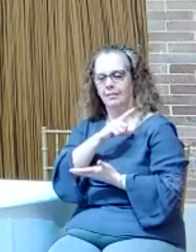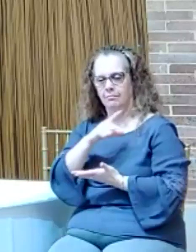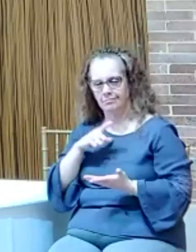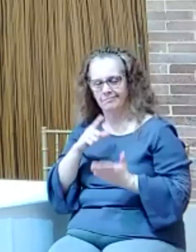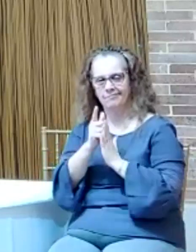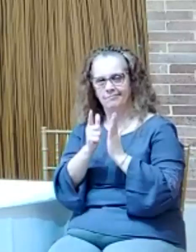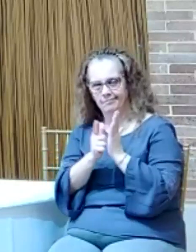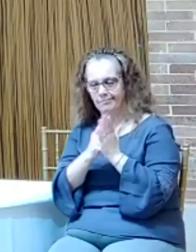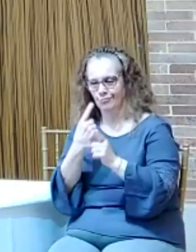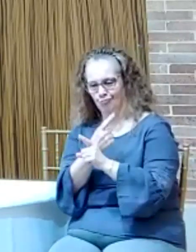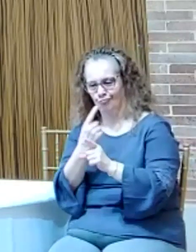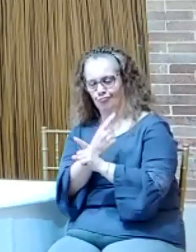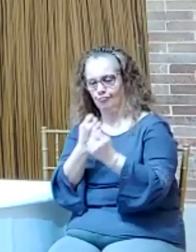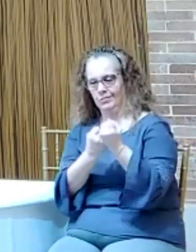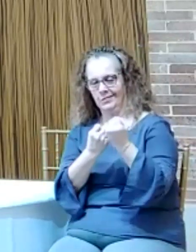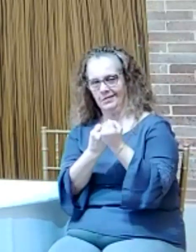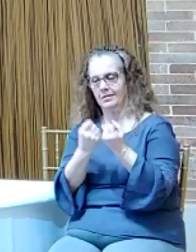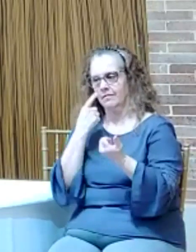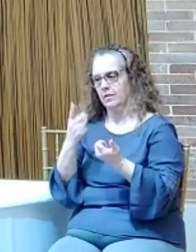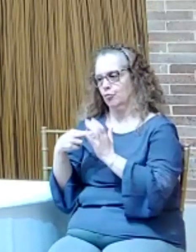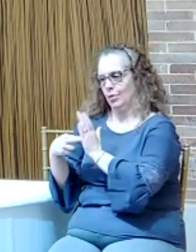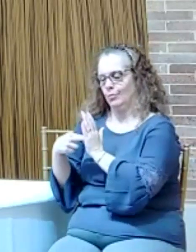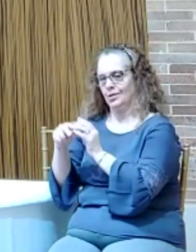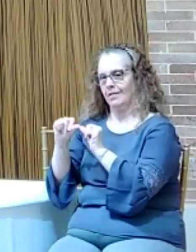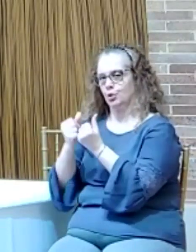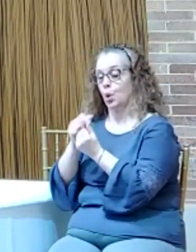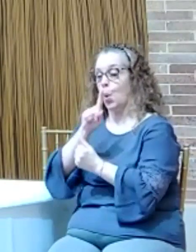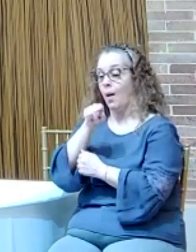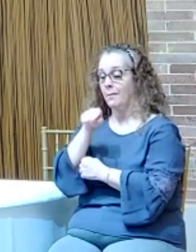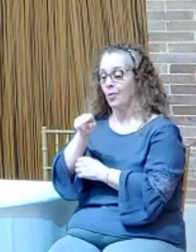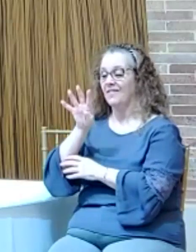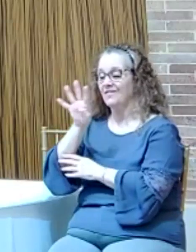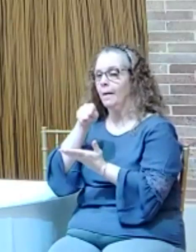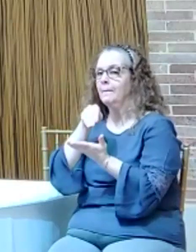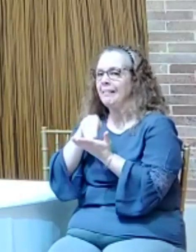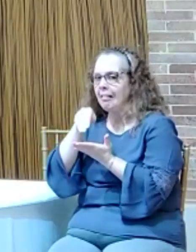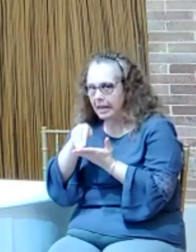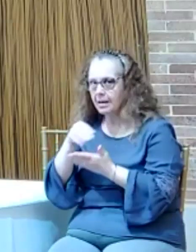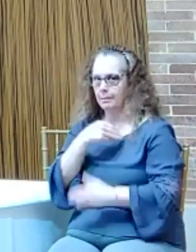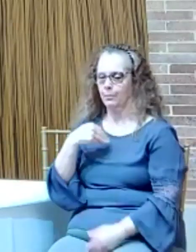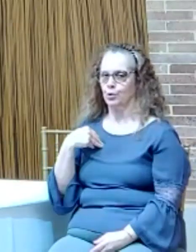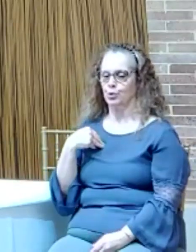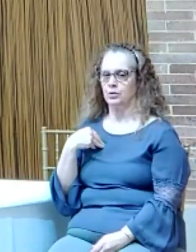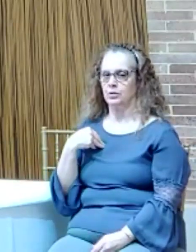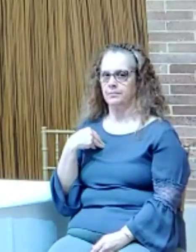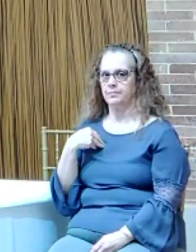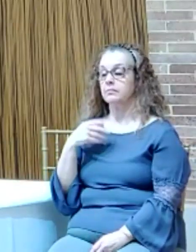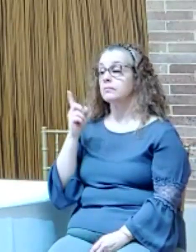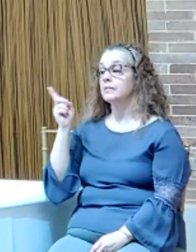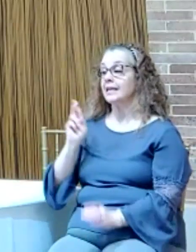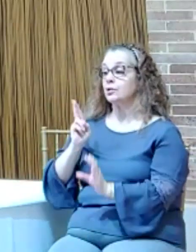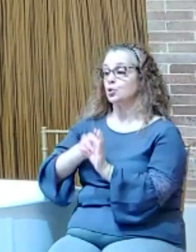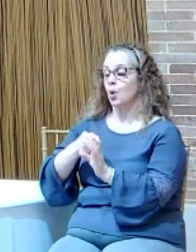advocacy on behalf of the association's 1.4 million members he joined n